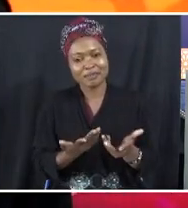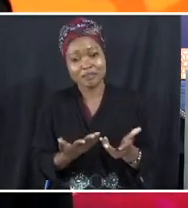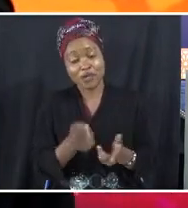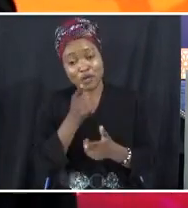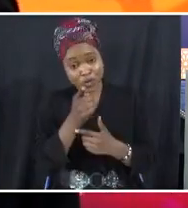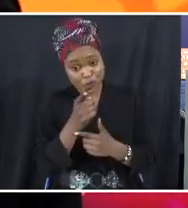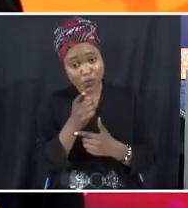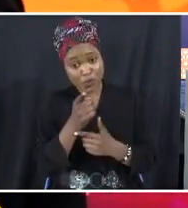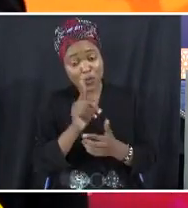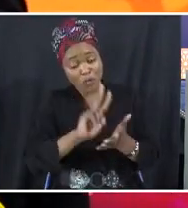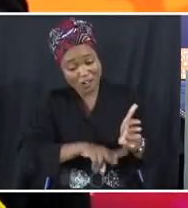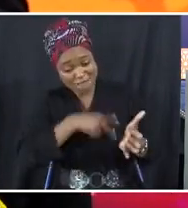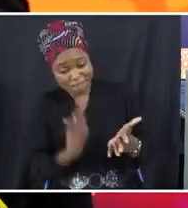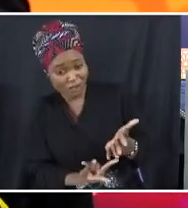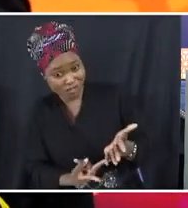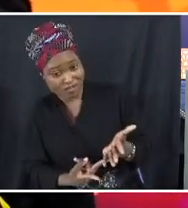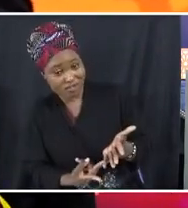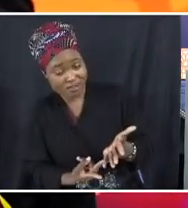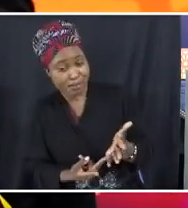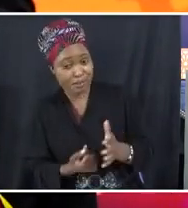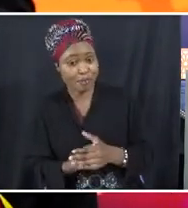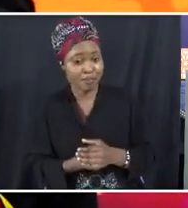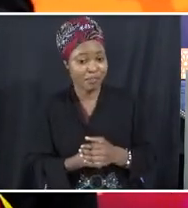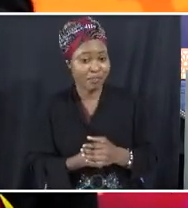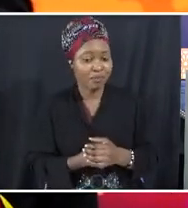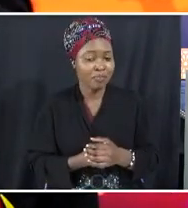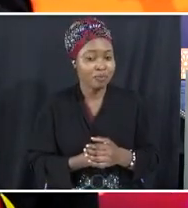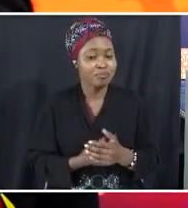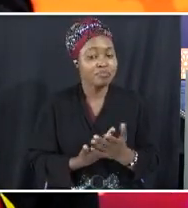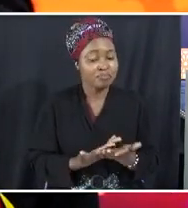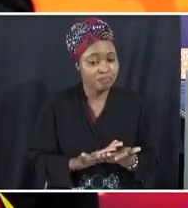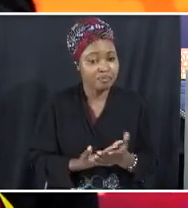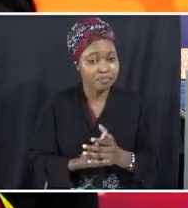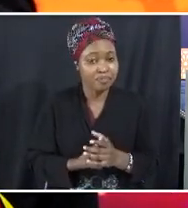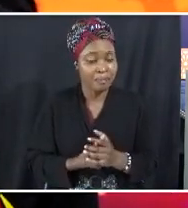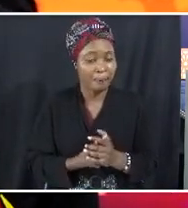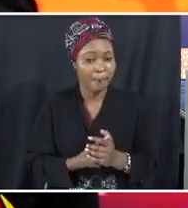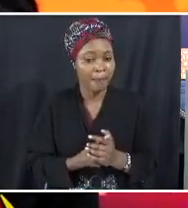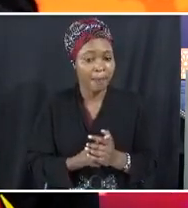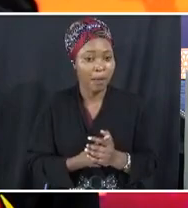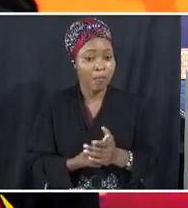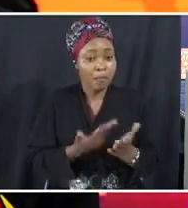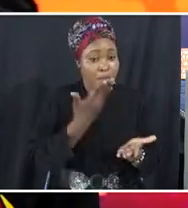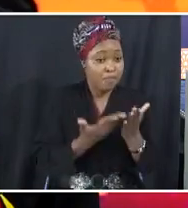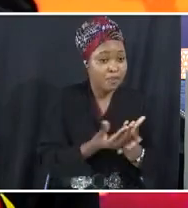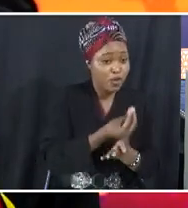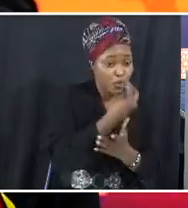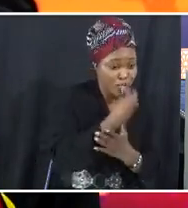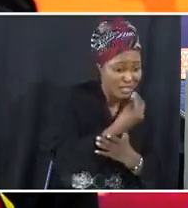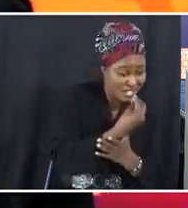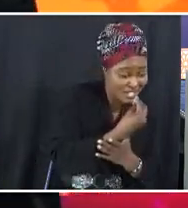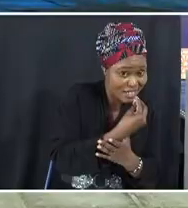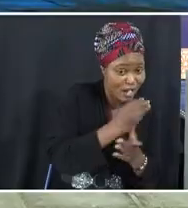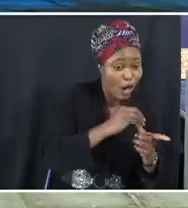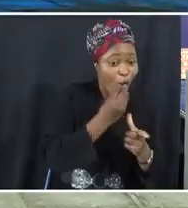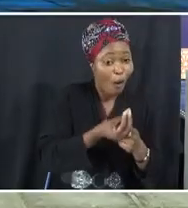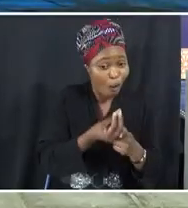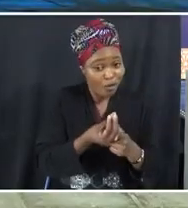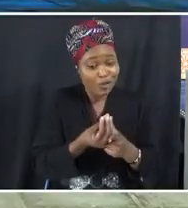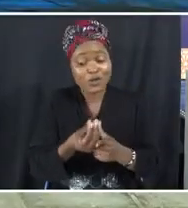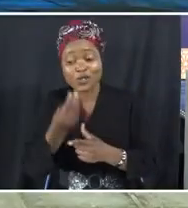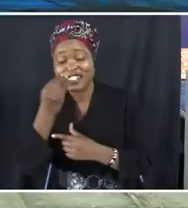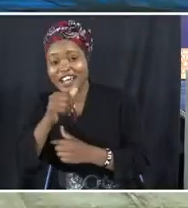you fall off the way. You either eat or you are eaten.